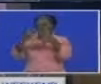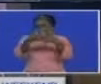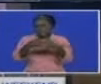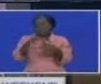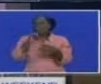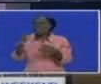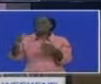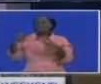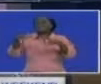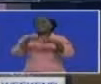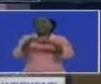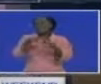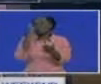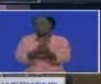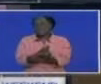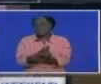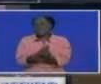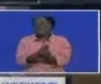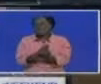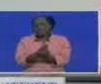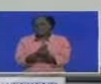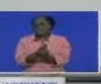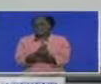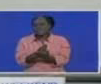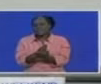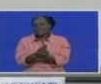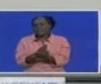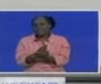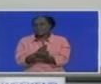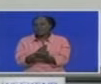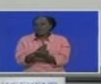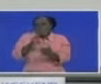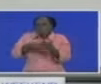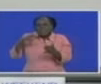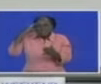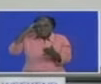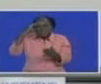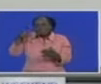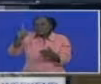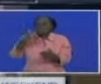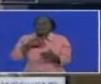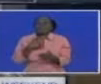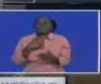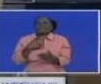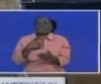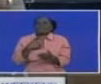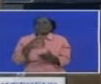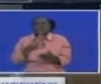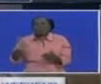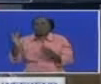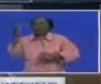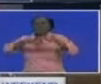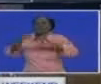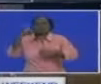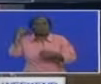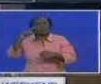of ICC, really. But what they're members of the UN Security Council. They're a permanent member of the UN. What reason did they have not to vote